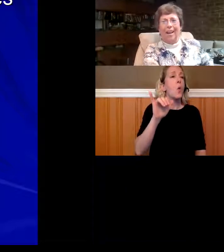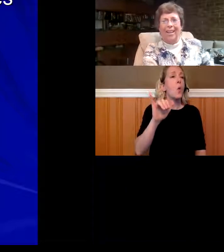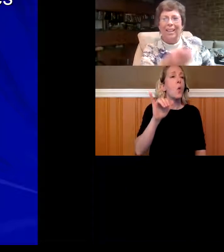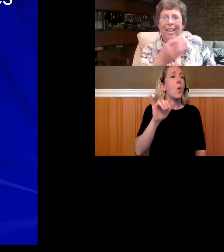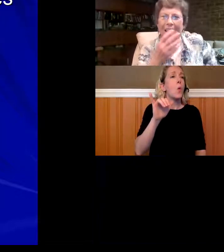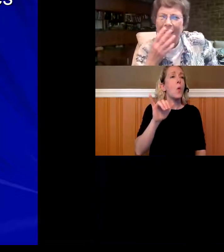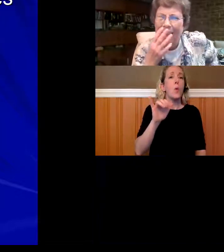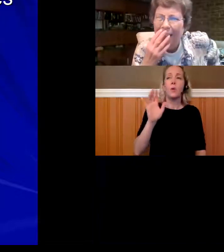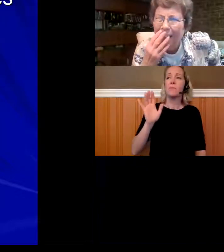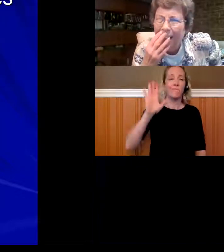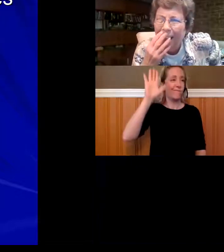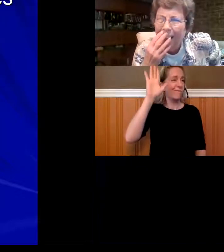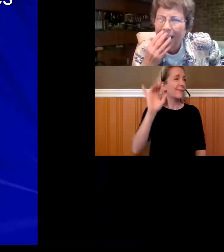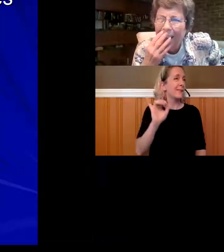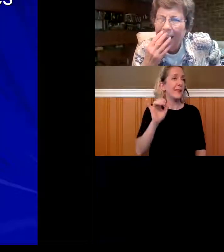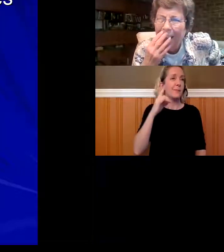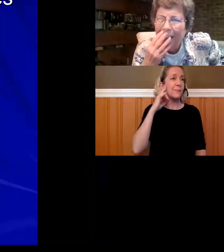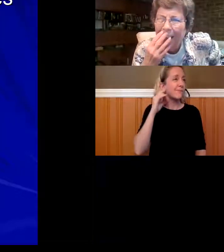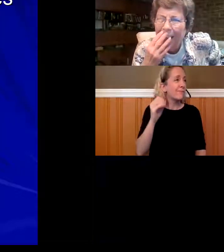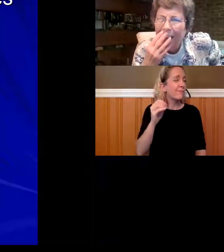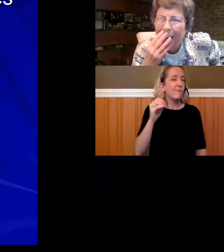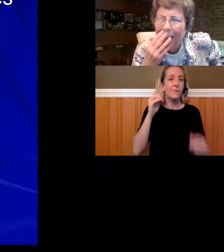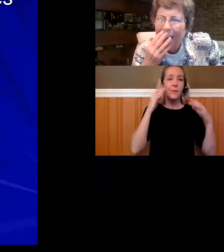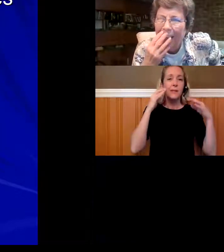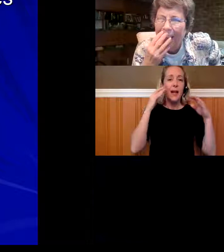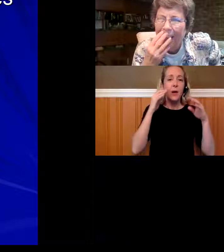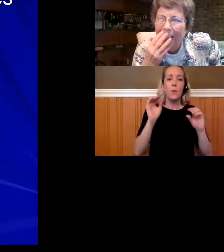No, I didn't either. No, either did I.